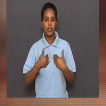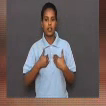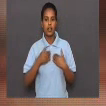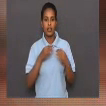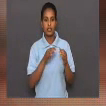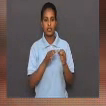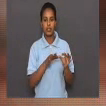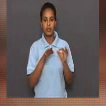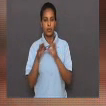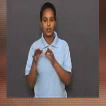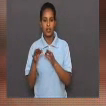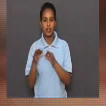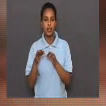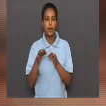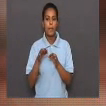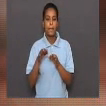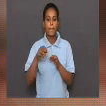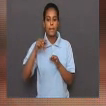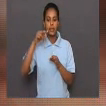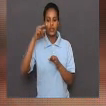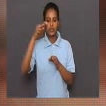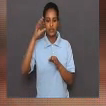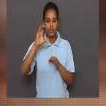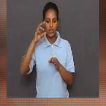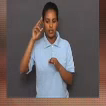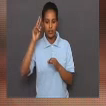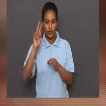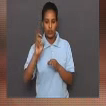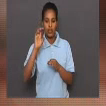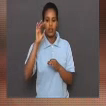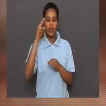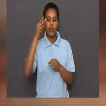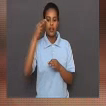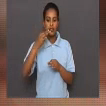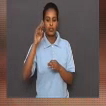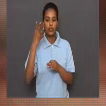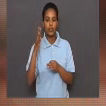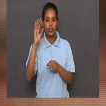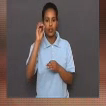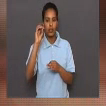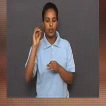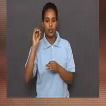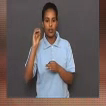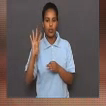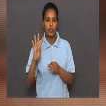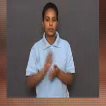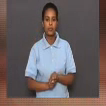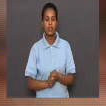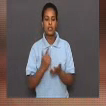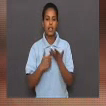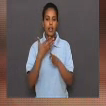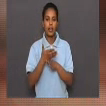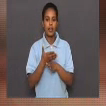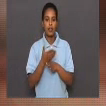expelled from a pipette into an amount of water in a flask.